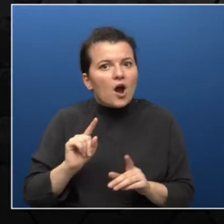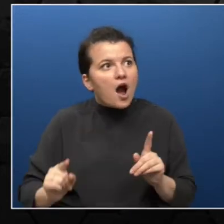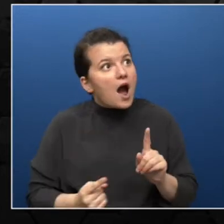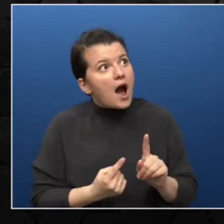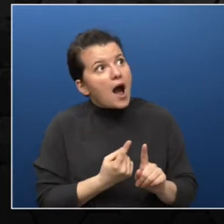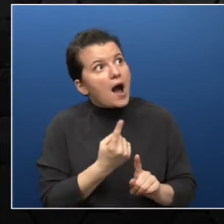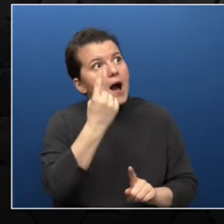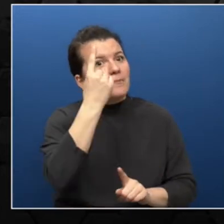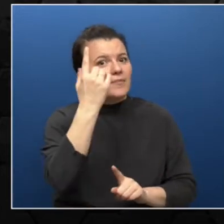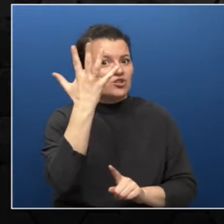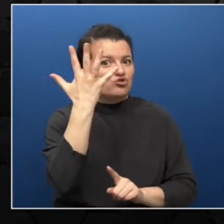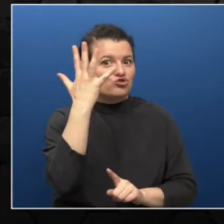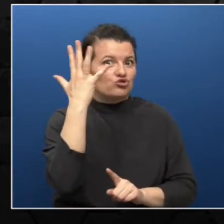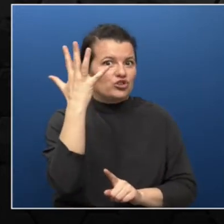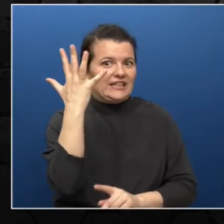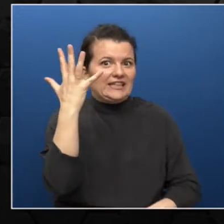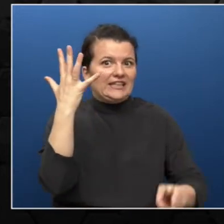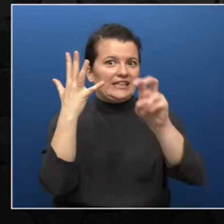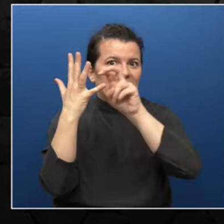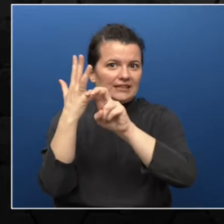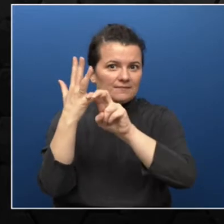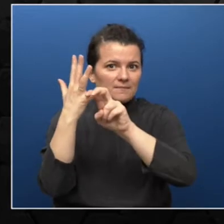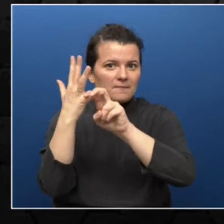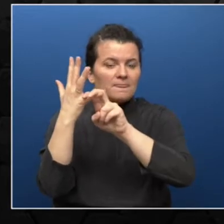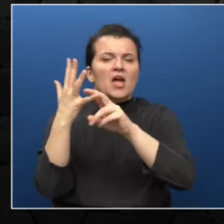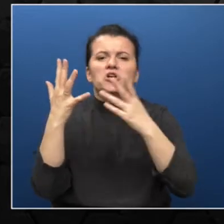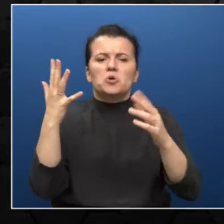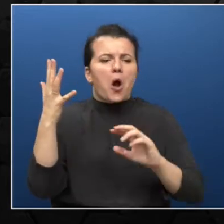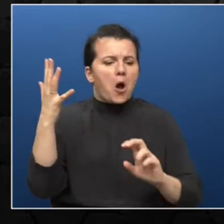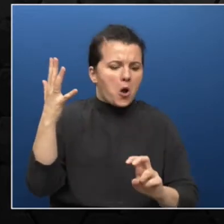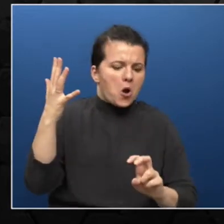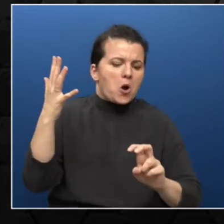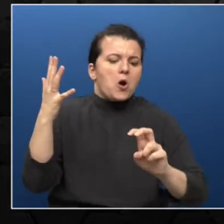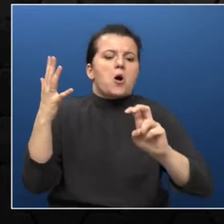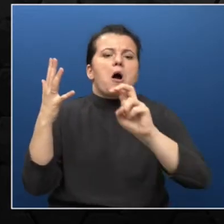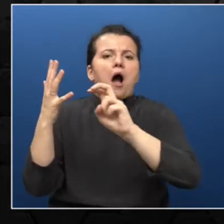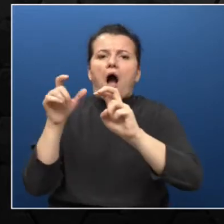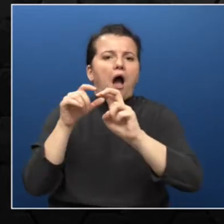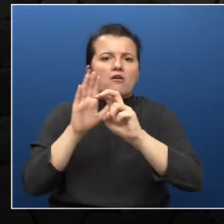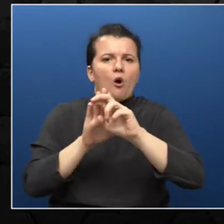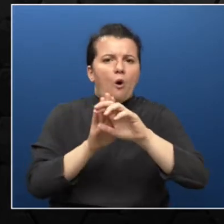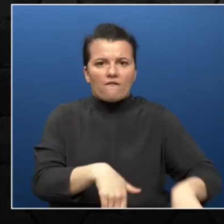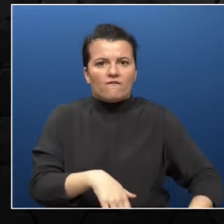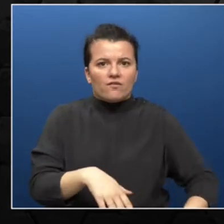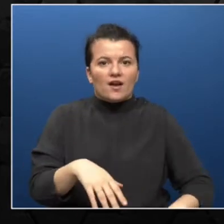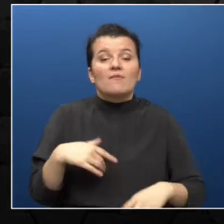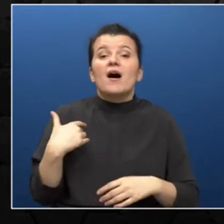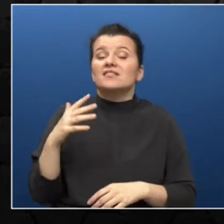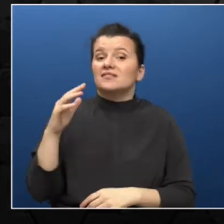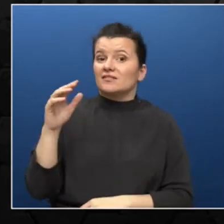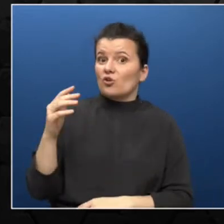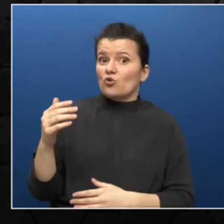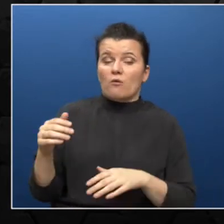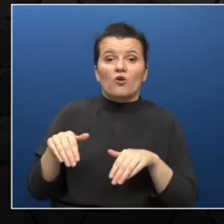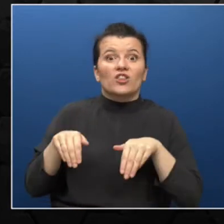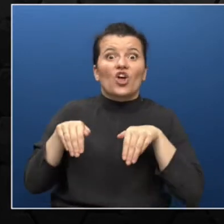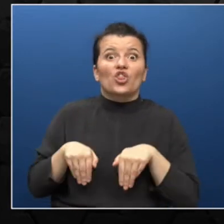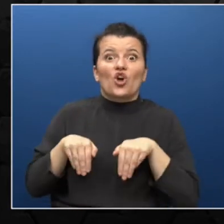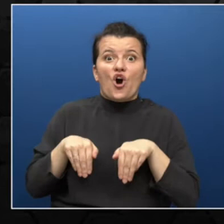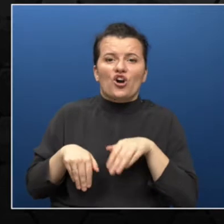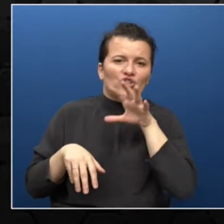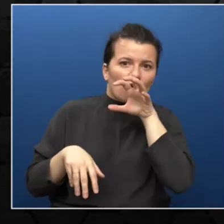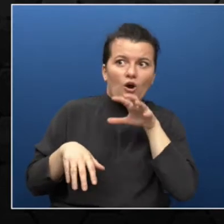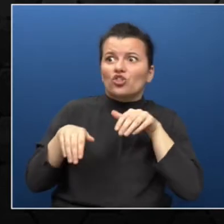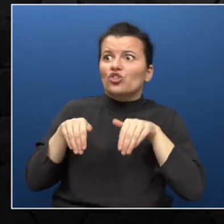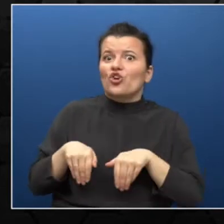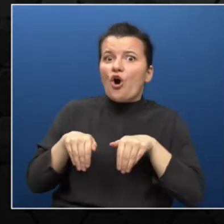of these words in that sentence. They give me what the sentence is coming at, but they do not give me what